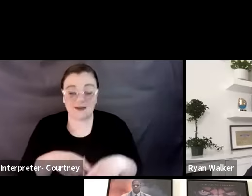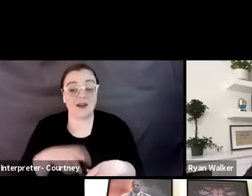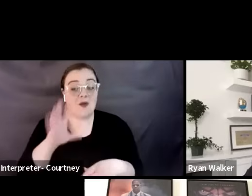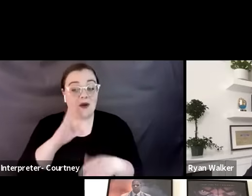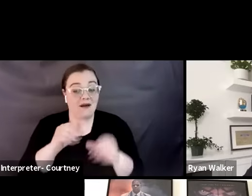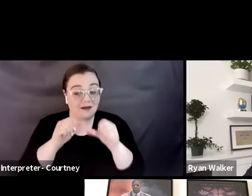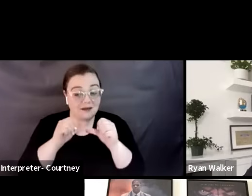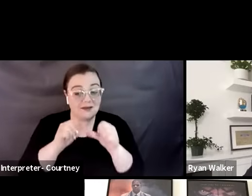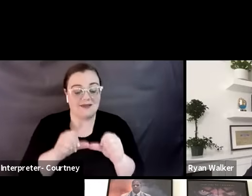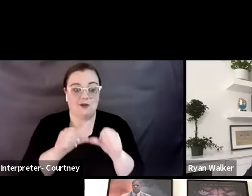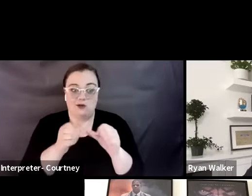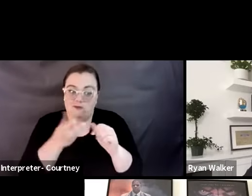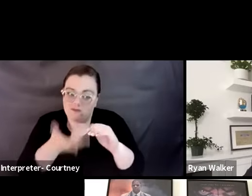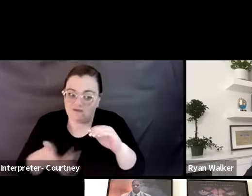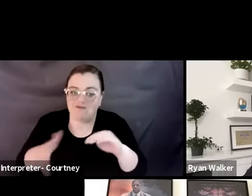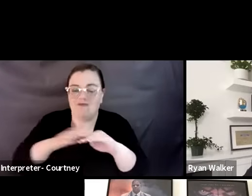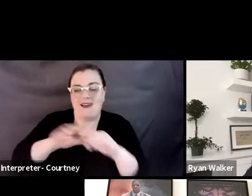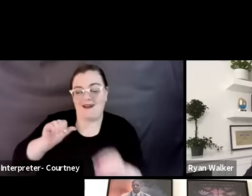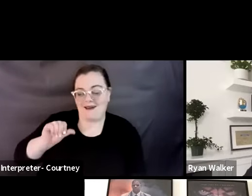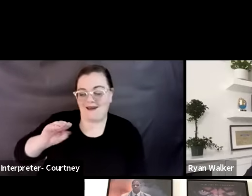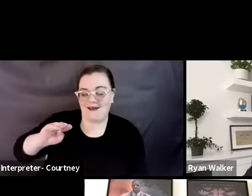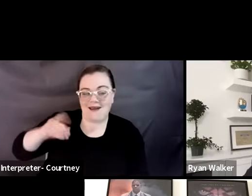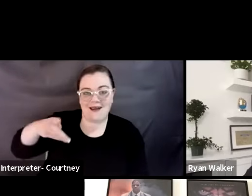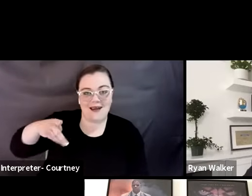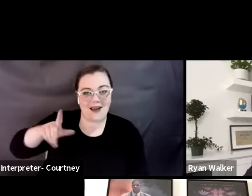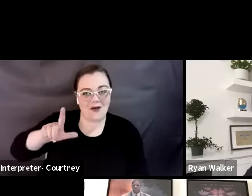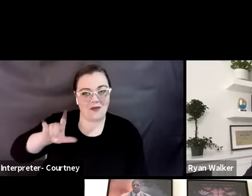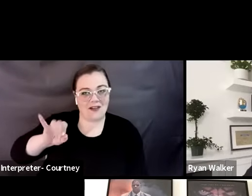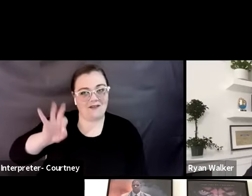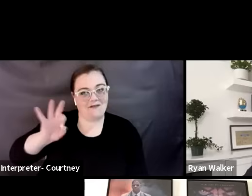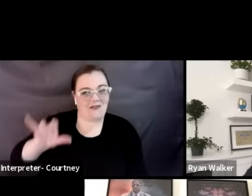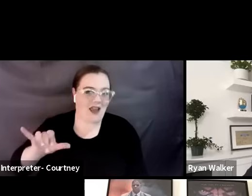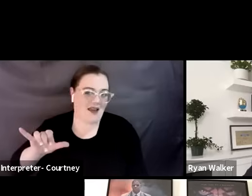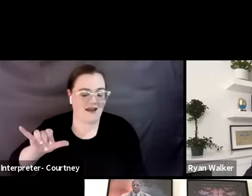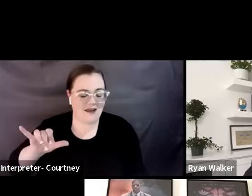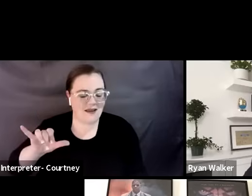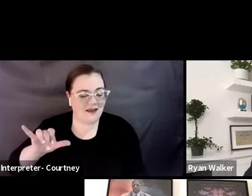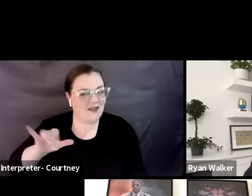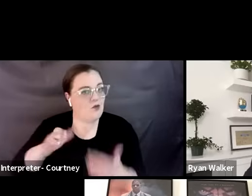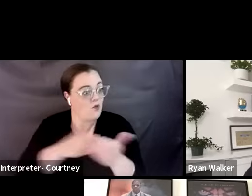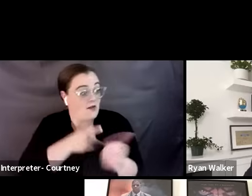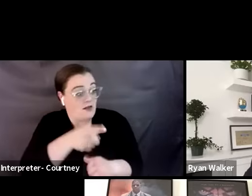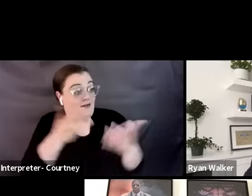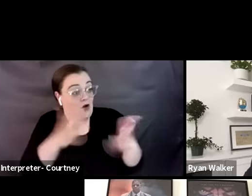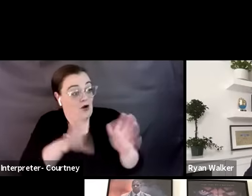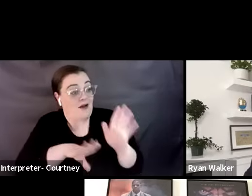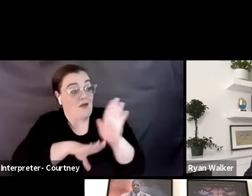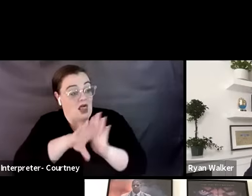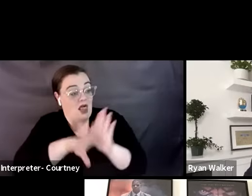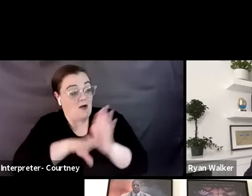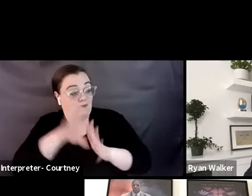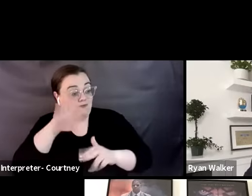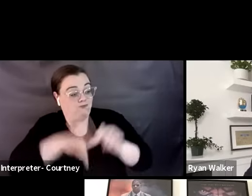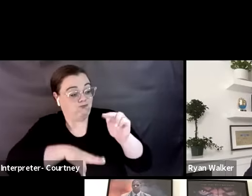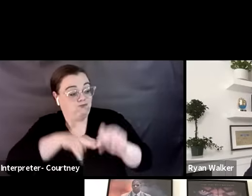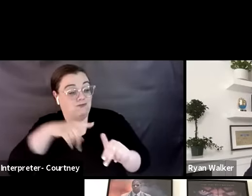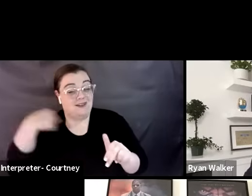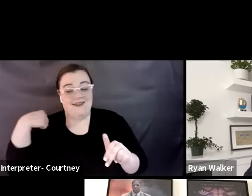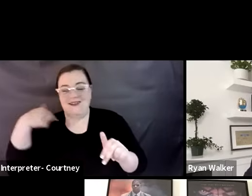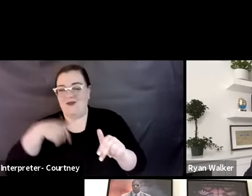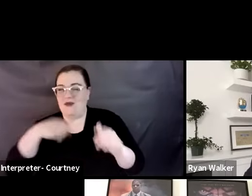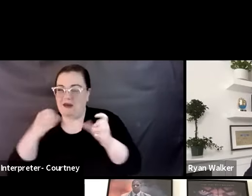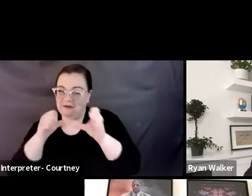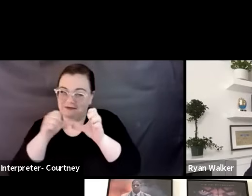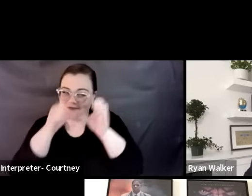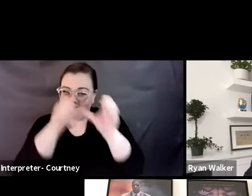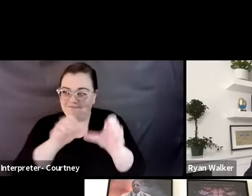keep saying that word, but it's the truth. It's only going to amplify whatever they have already built on their own platform. And we're bringing in a new audience